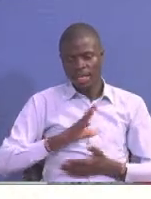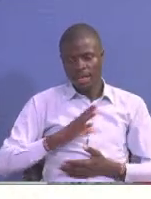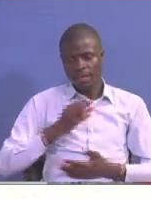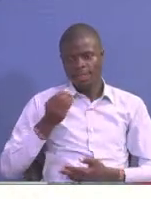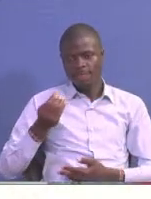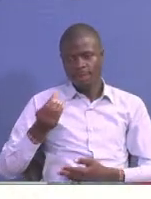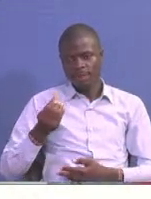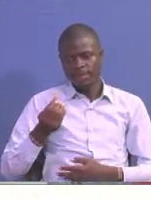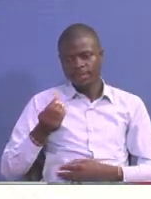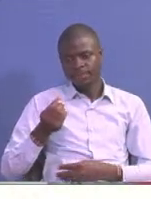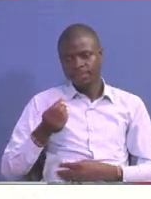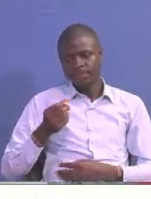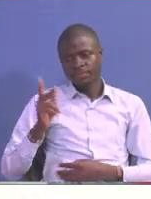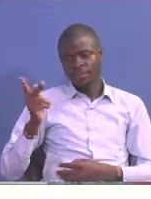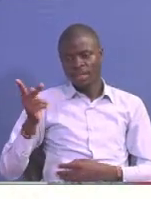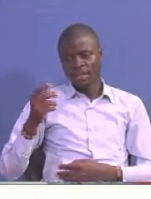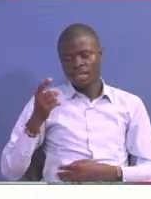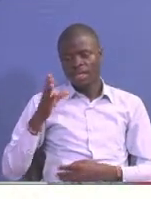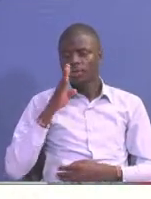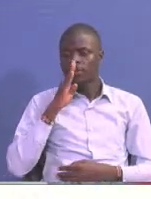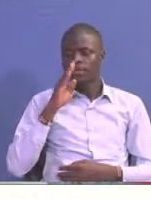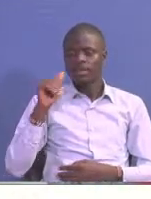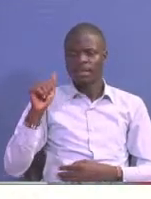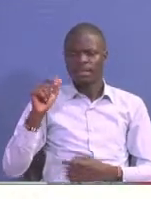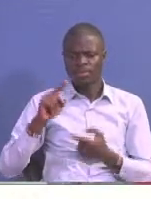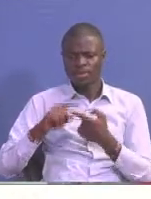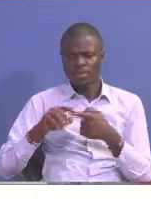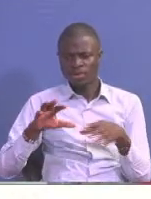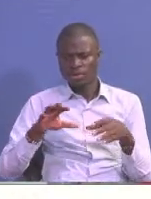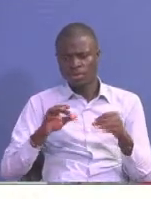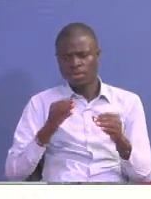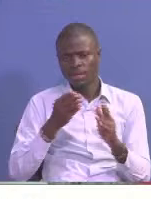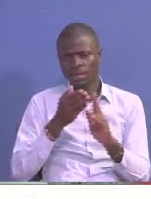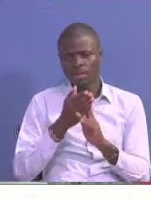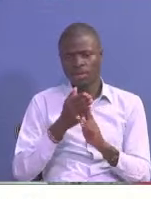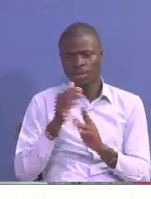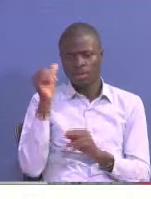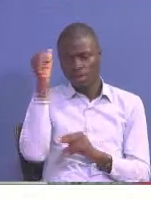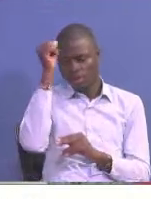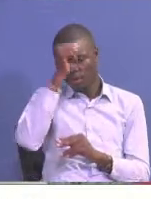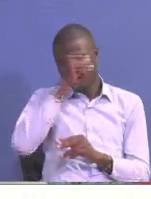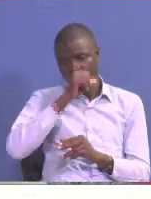finance, Kenya should be able to break through the African